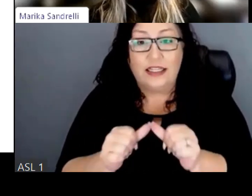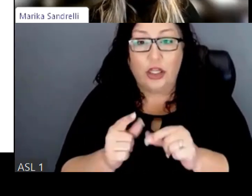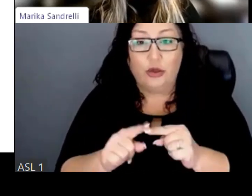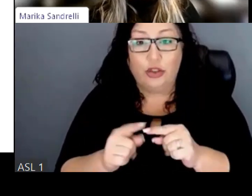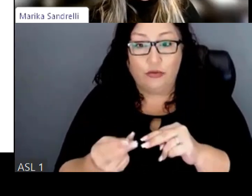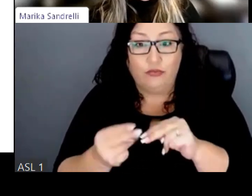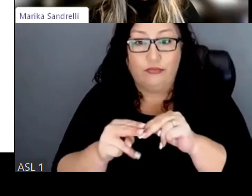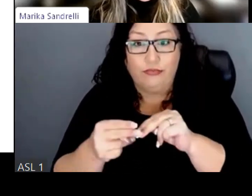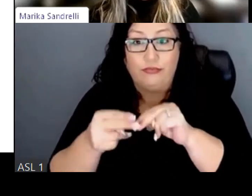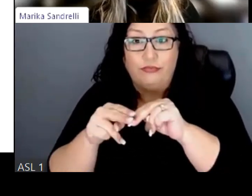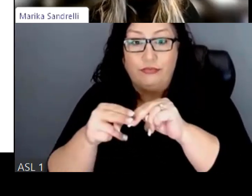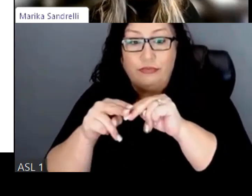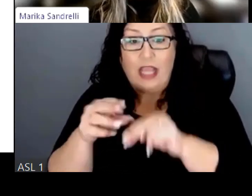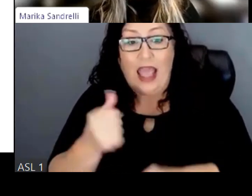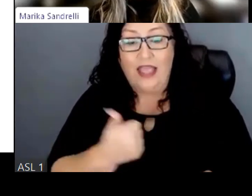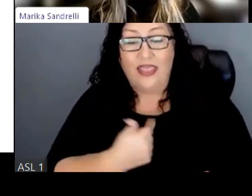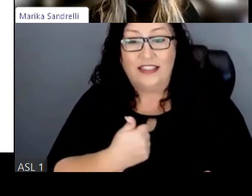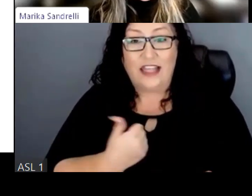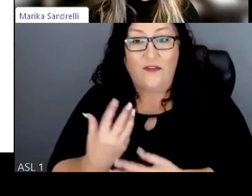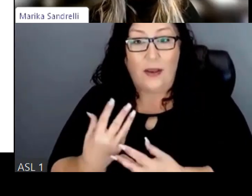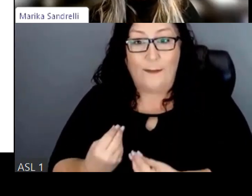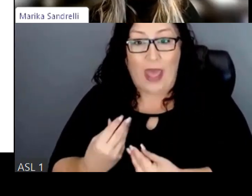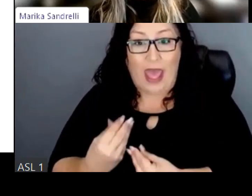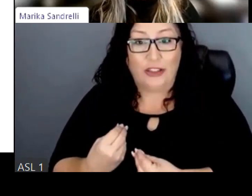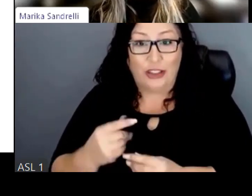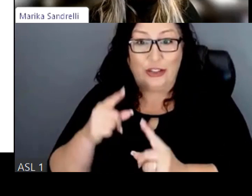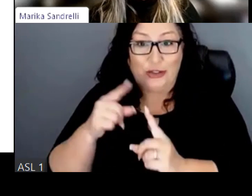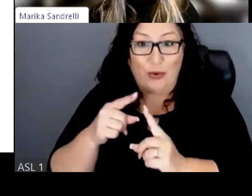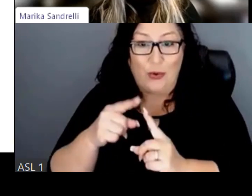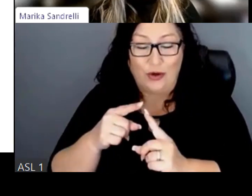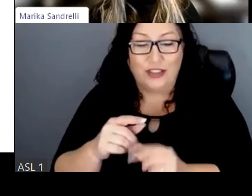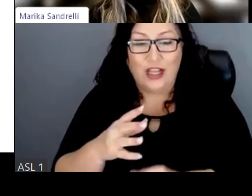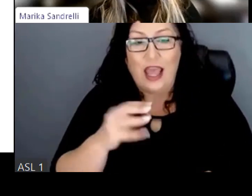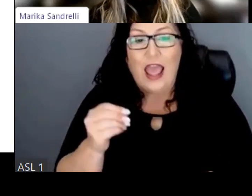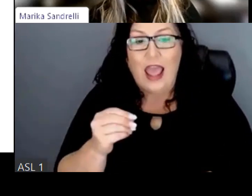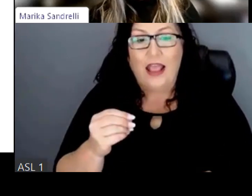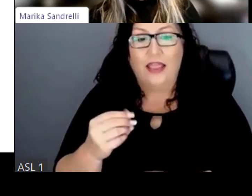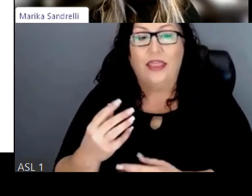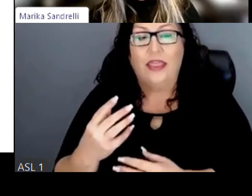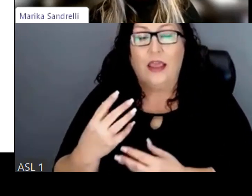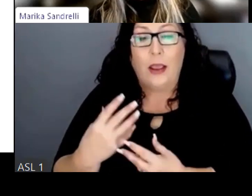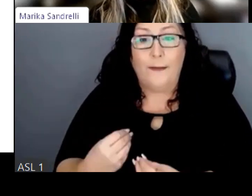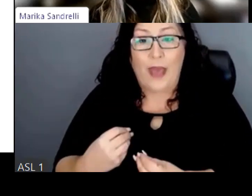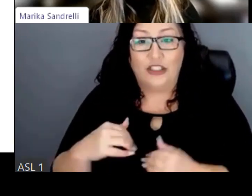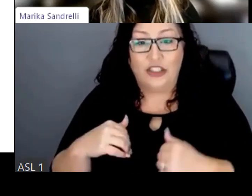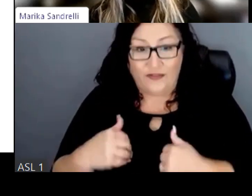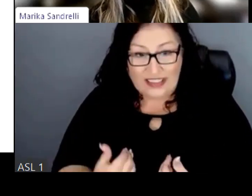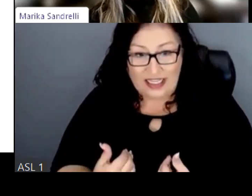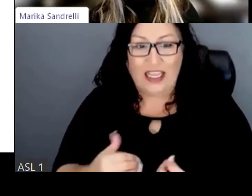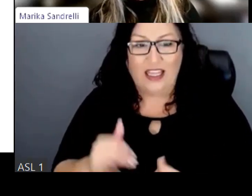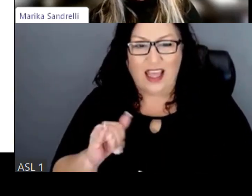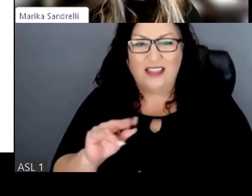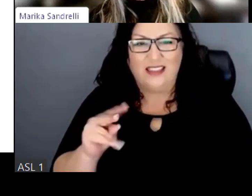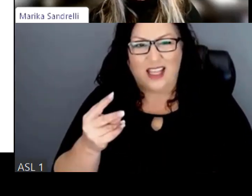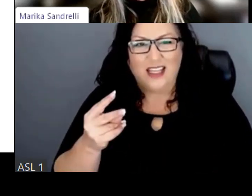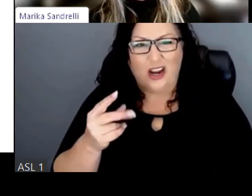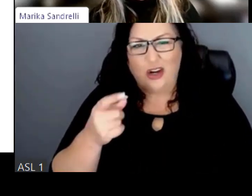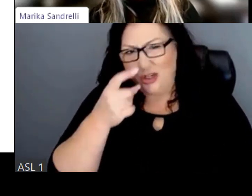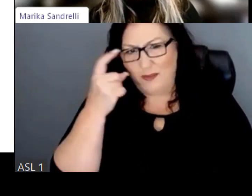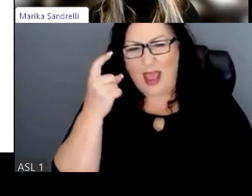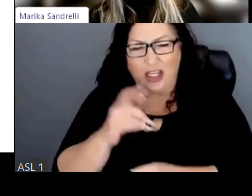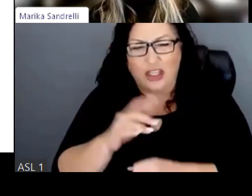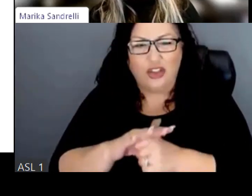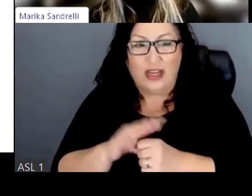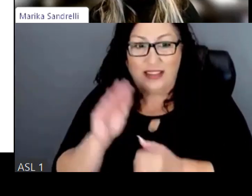to increase, as well as the self-compassion scores. And then, of course, the compassion fatigue or the secondary traumatic stress